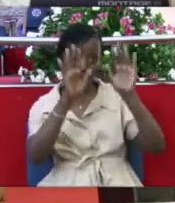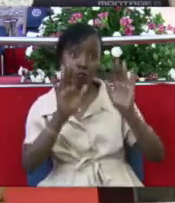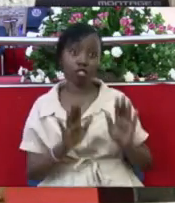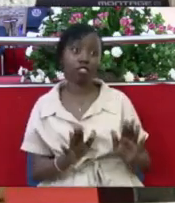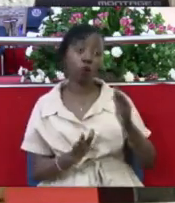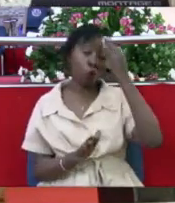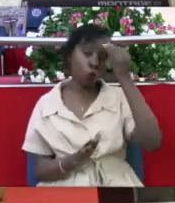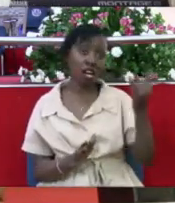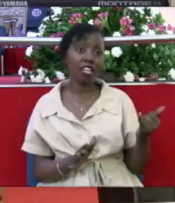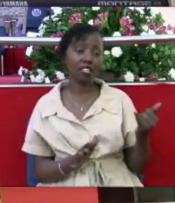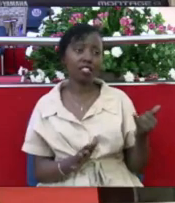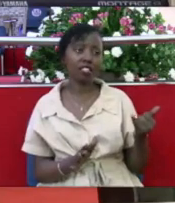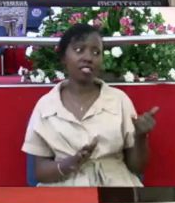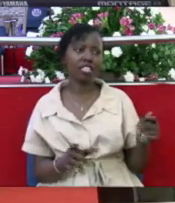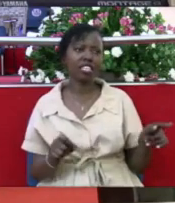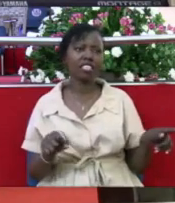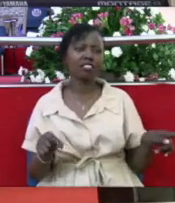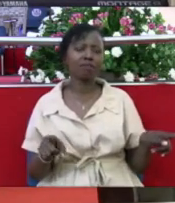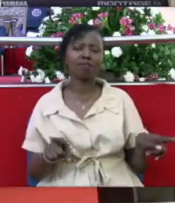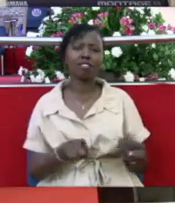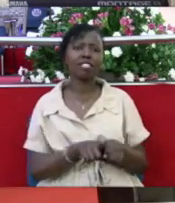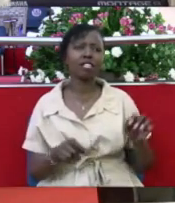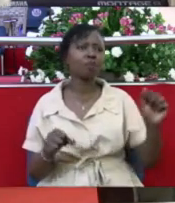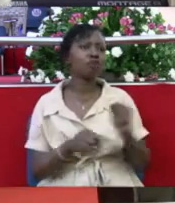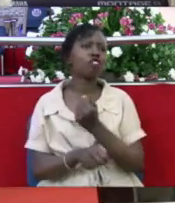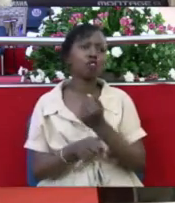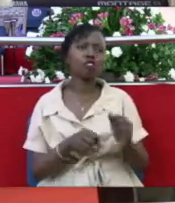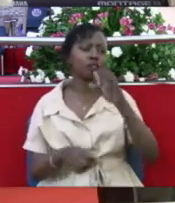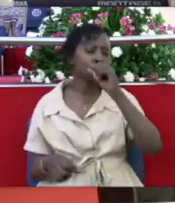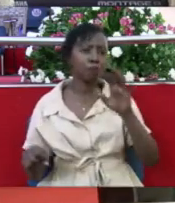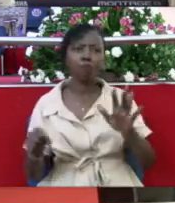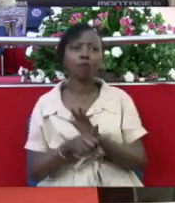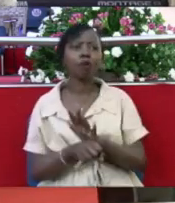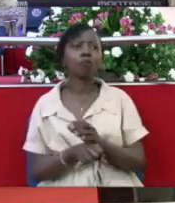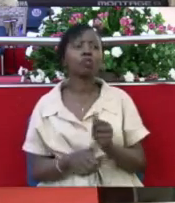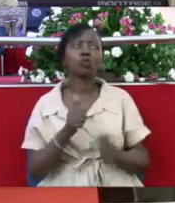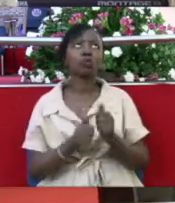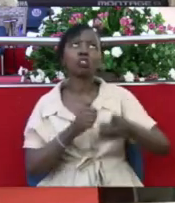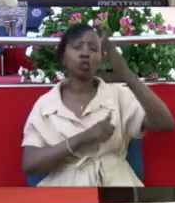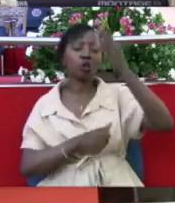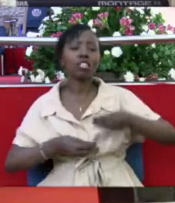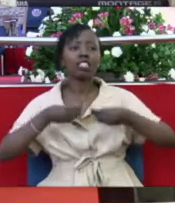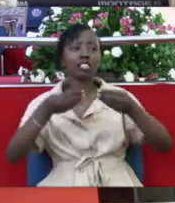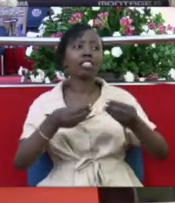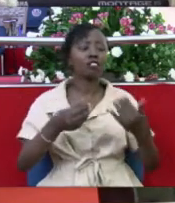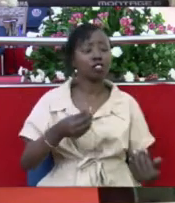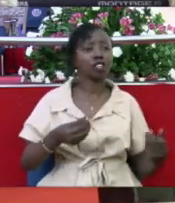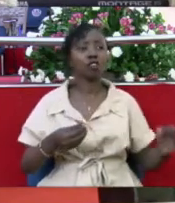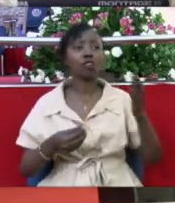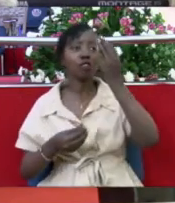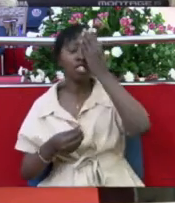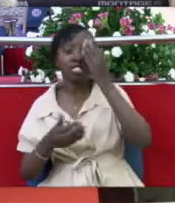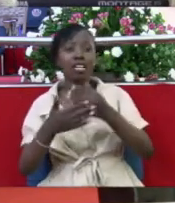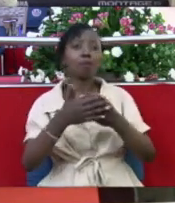Because it is a fulfilling of the promise that God gave right from Abraham. Kwa sababu ni kutimilika kwa